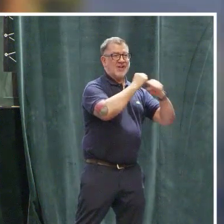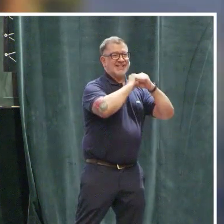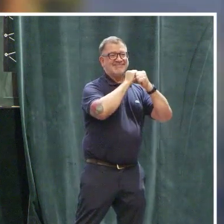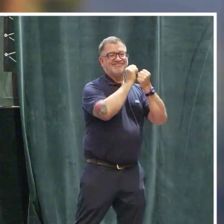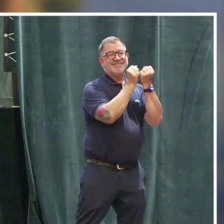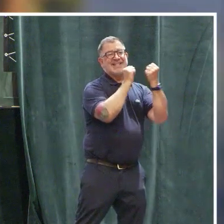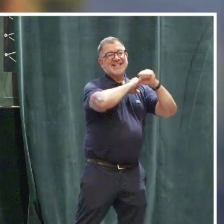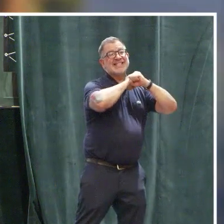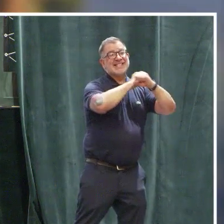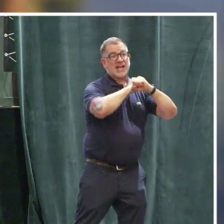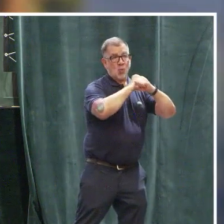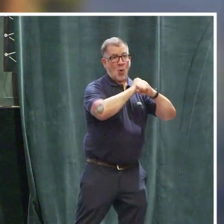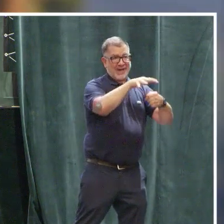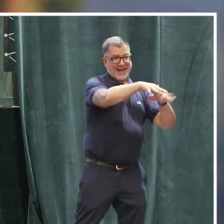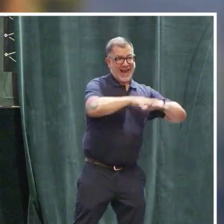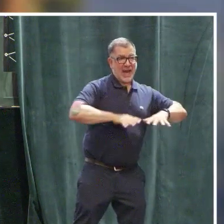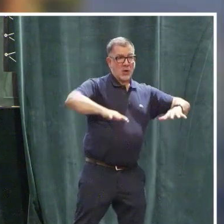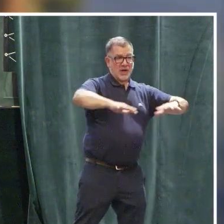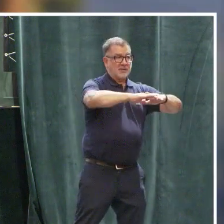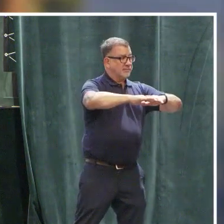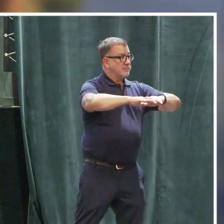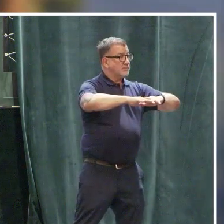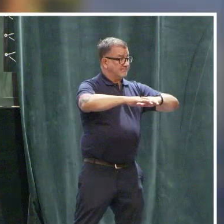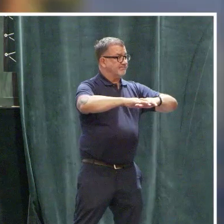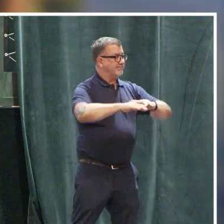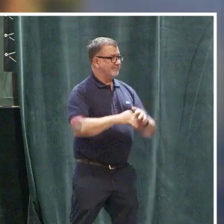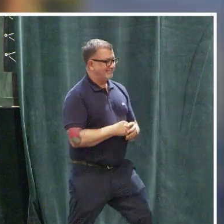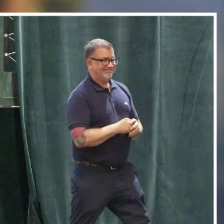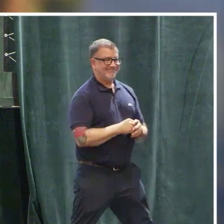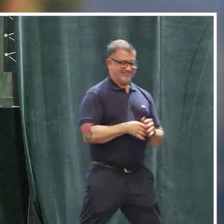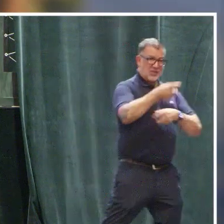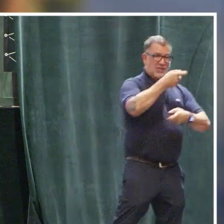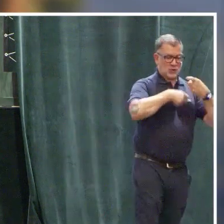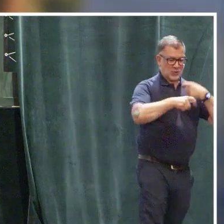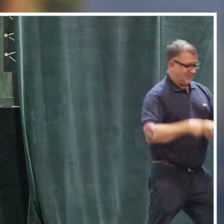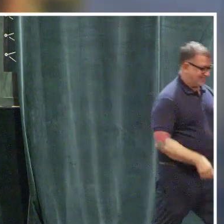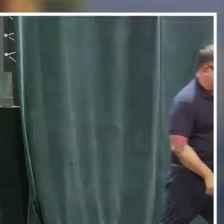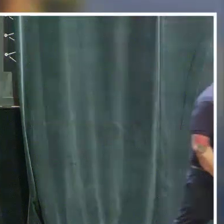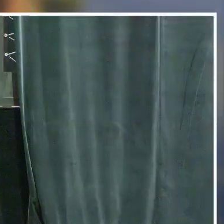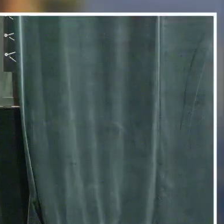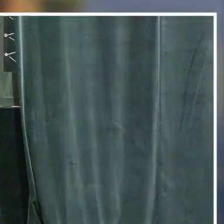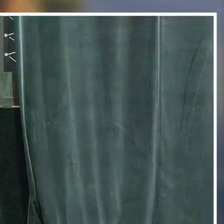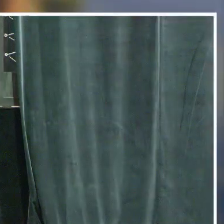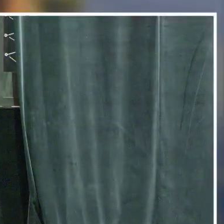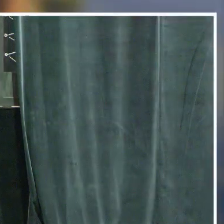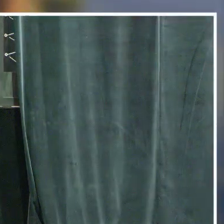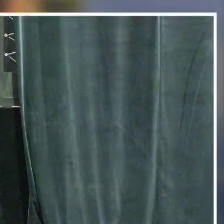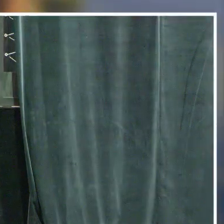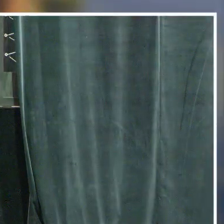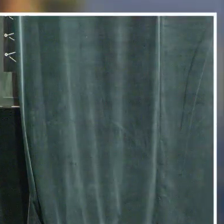been working in very close collaboration and cooperation with Hudson River Park Trust on a means for addressing